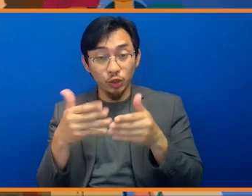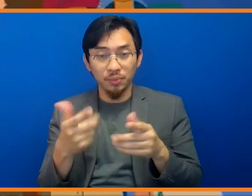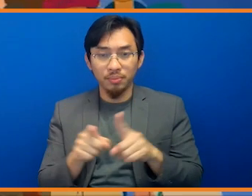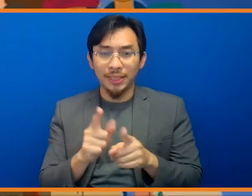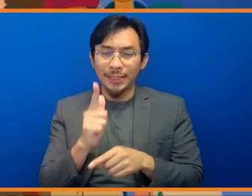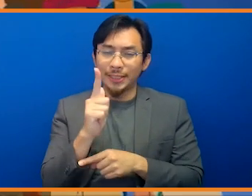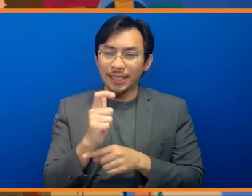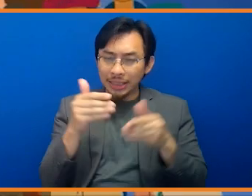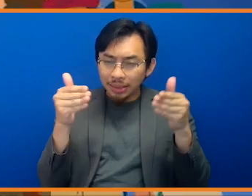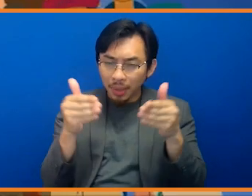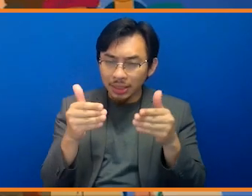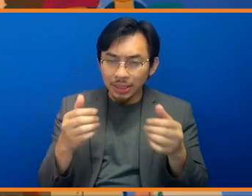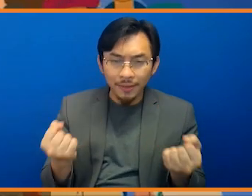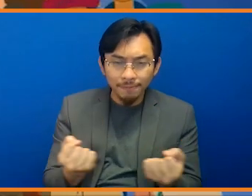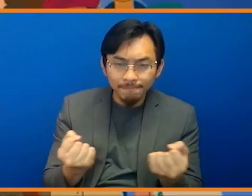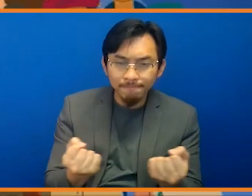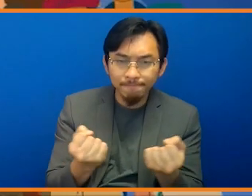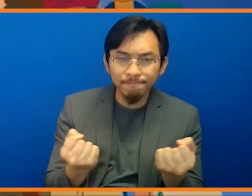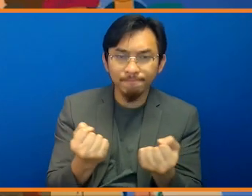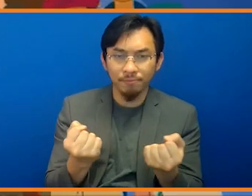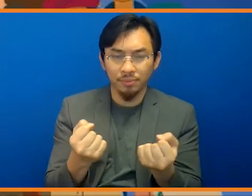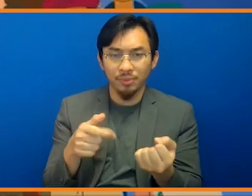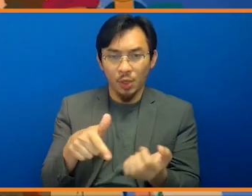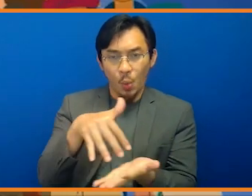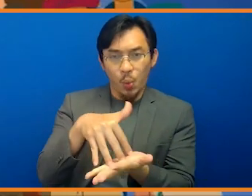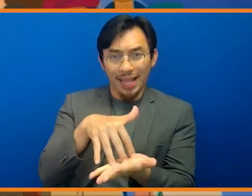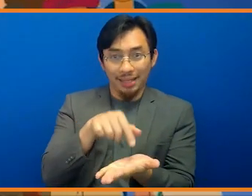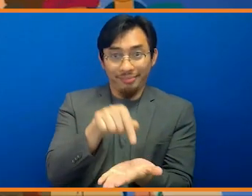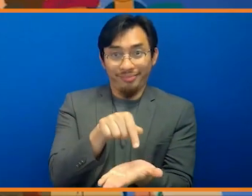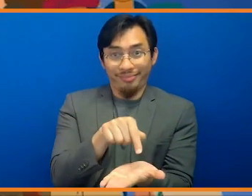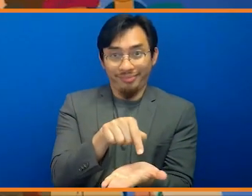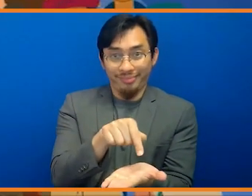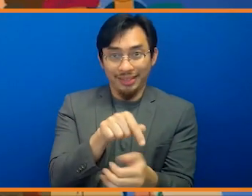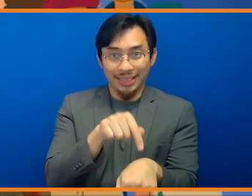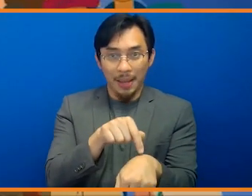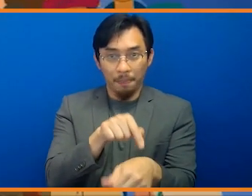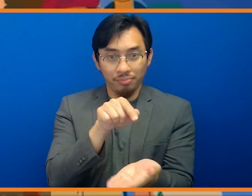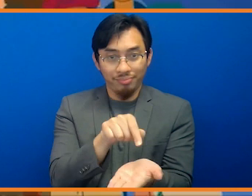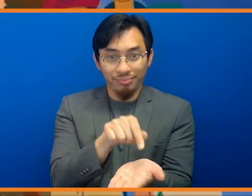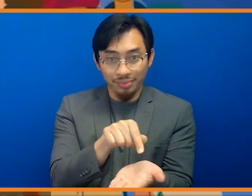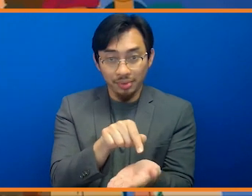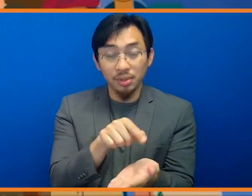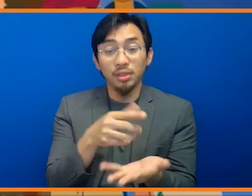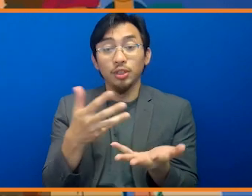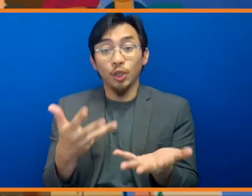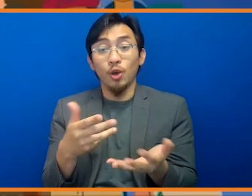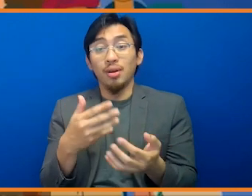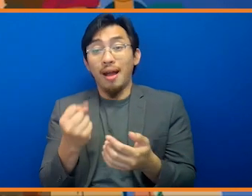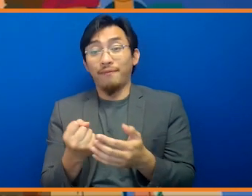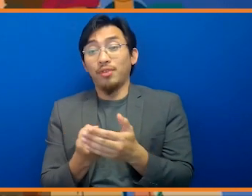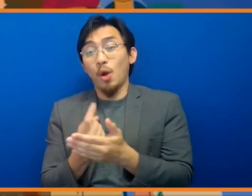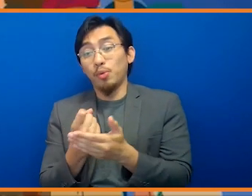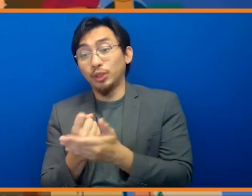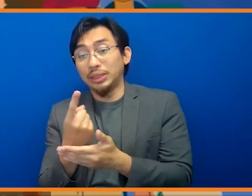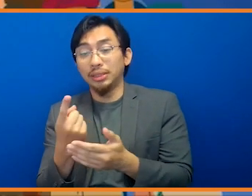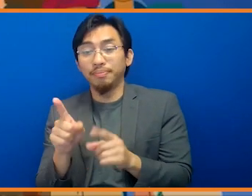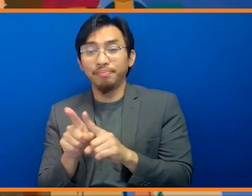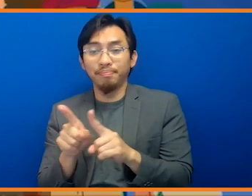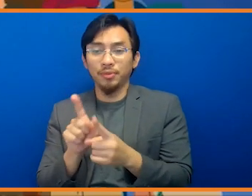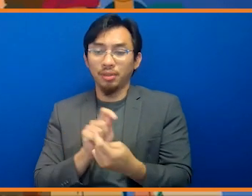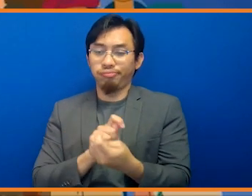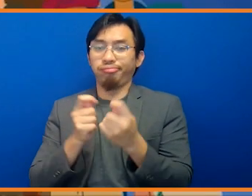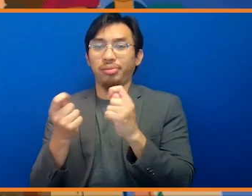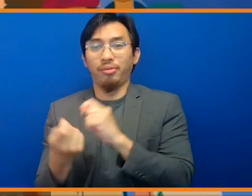specific response to the weak parts. Hence, it could be opportunities for social